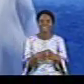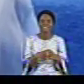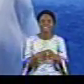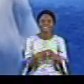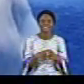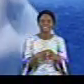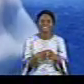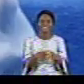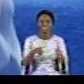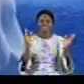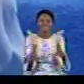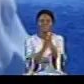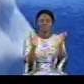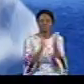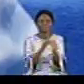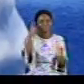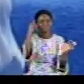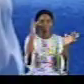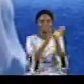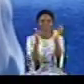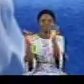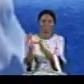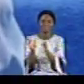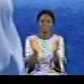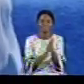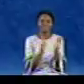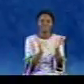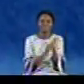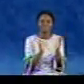Three. Put your hands together!